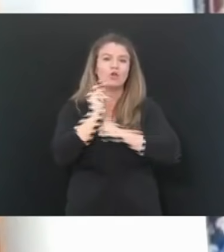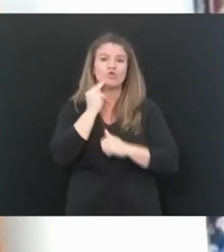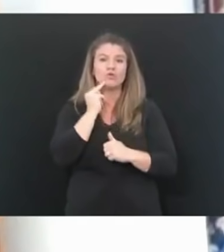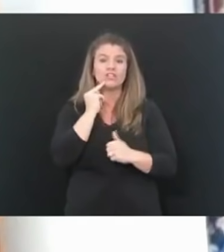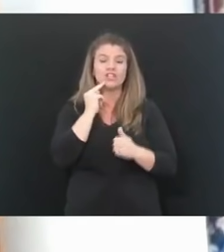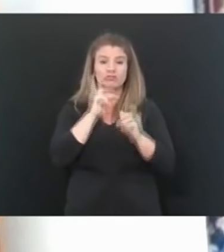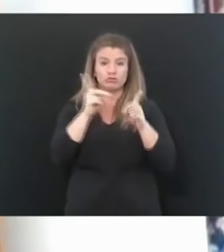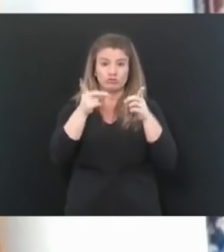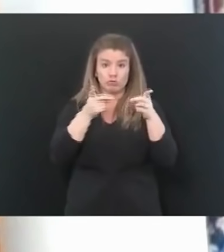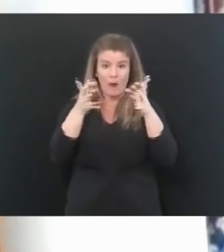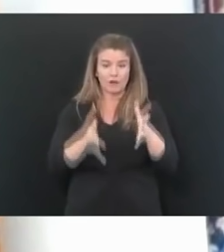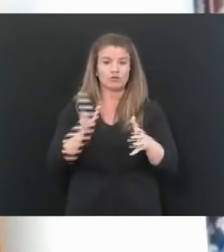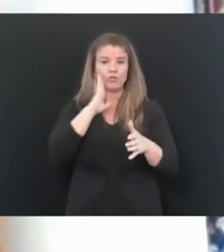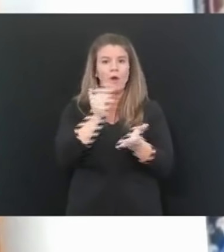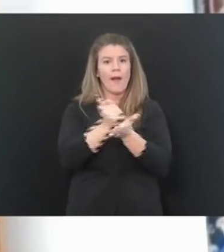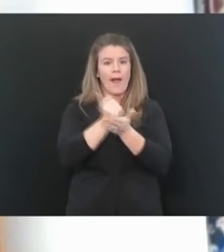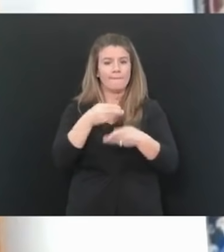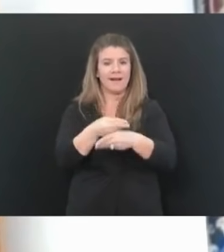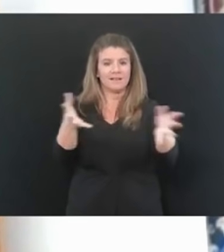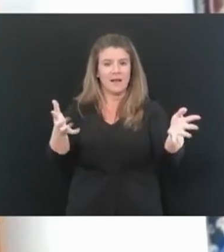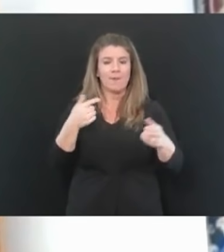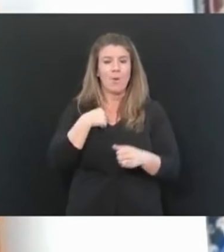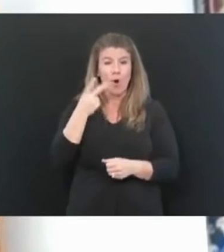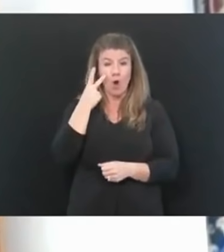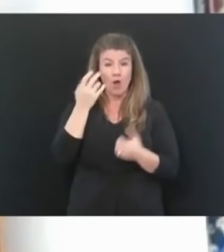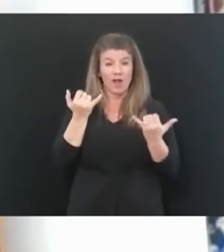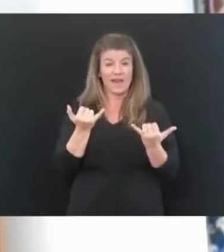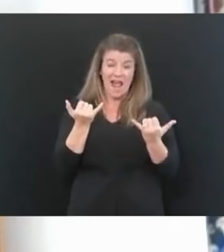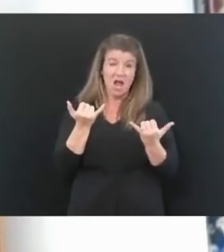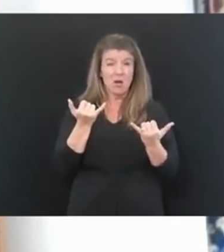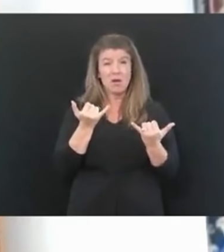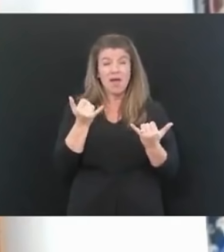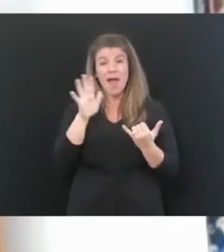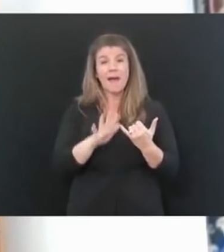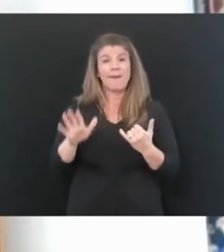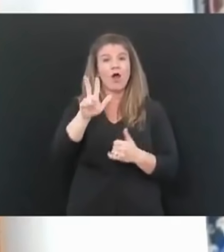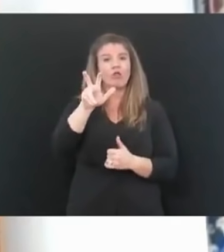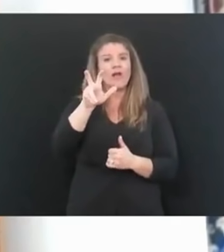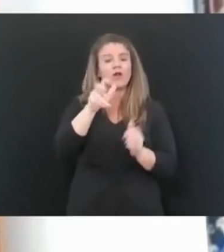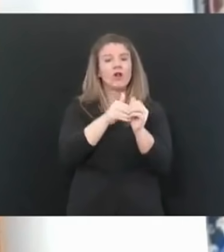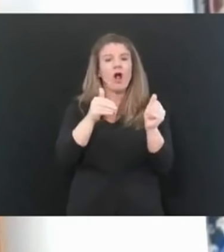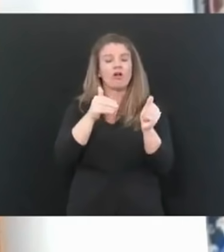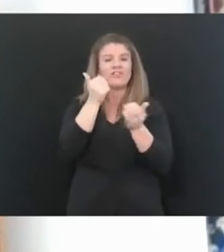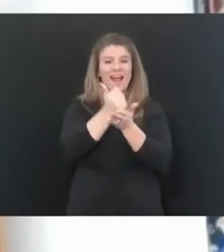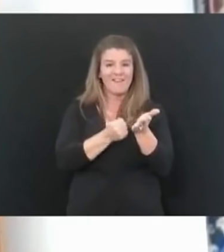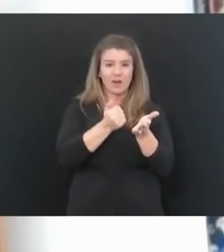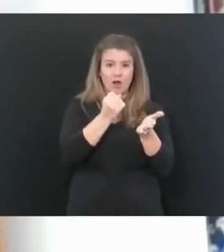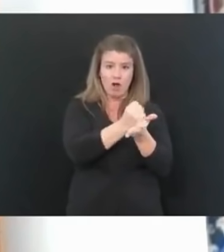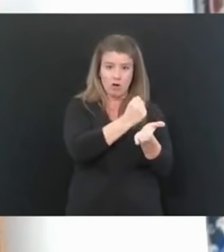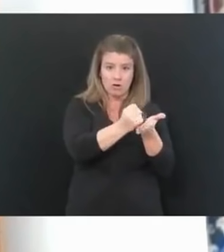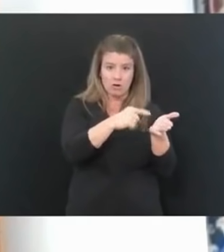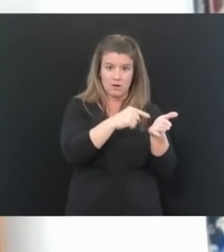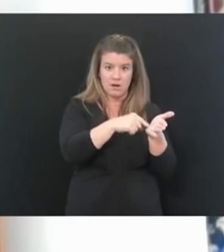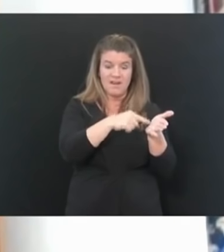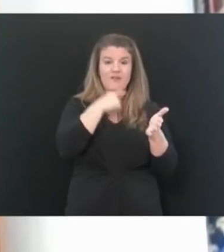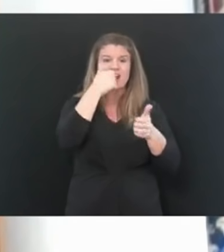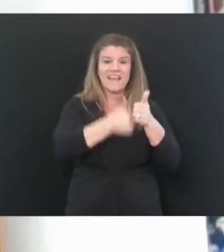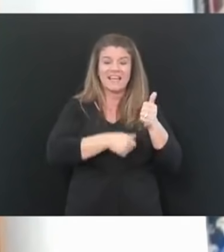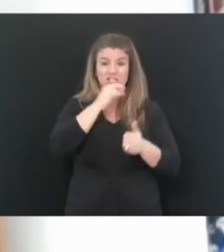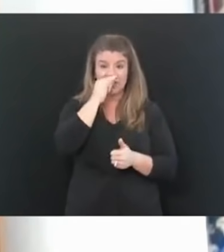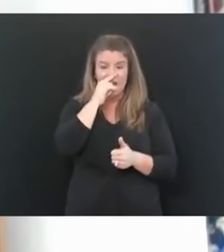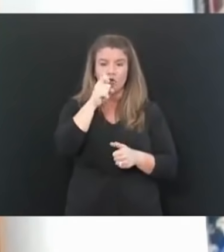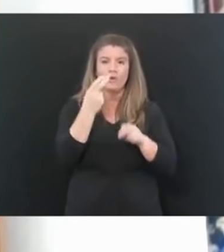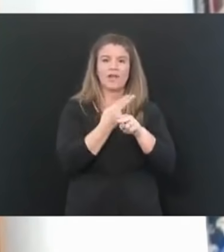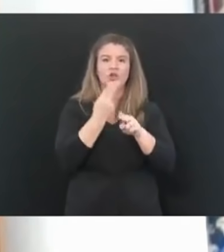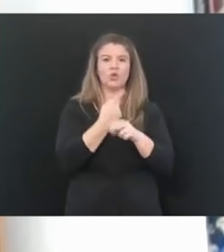with that. But we're looking at a little bit over $300 per card per child to be used during the months of June,